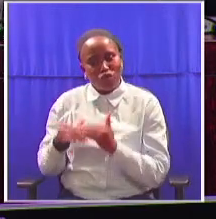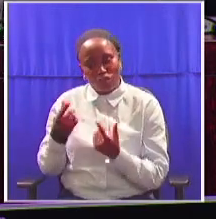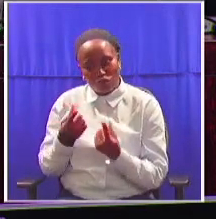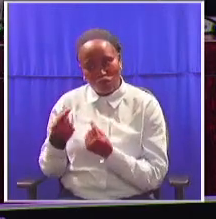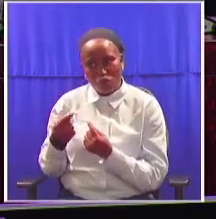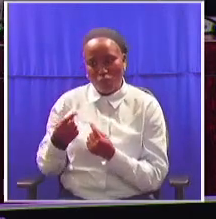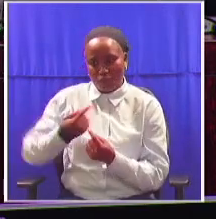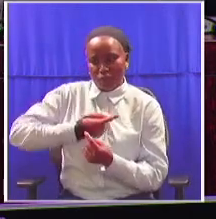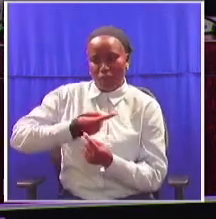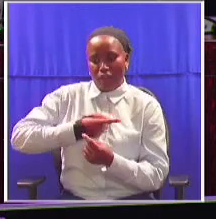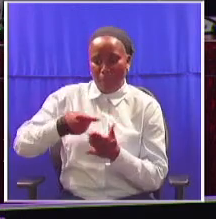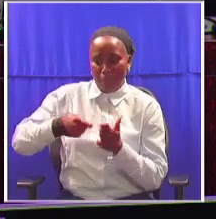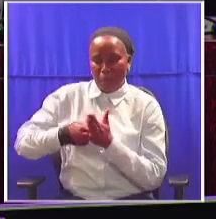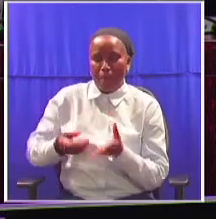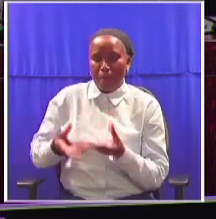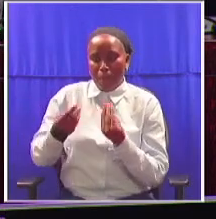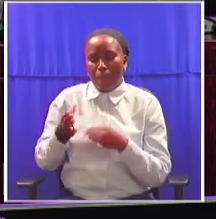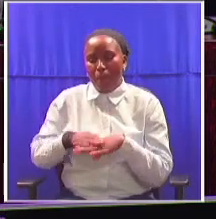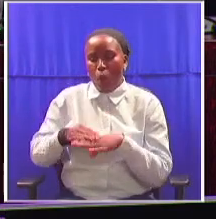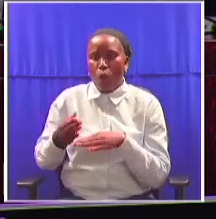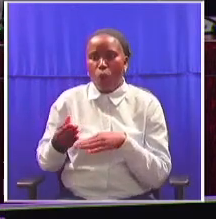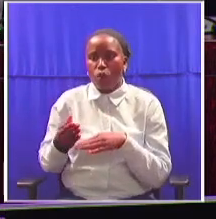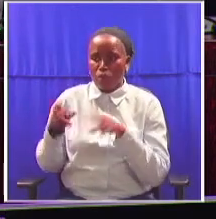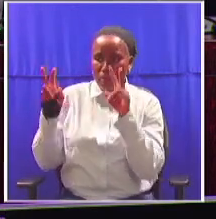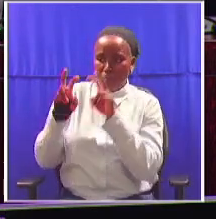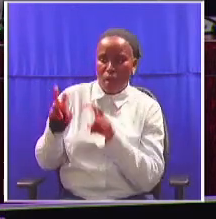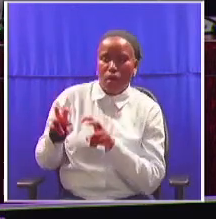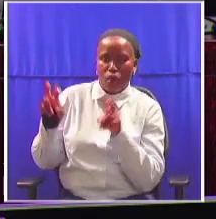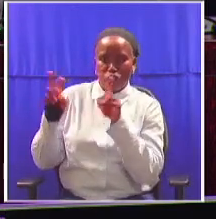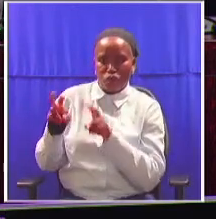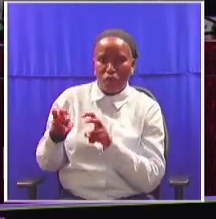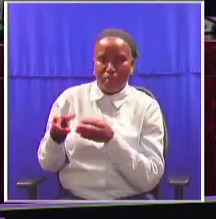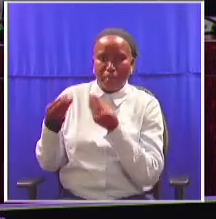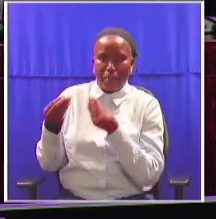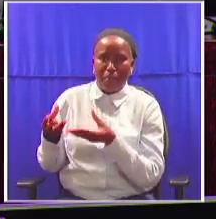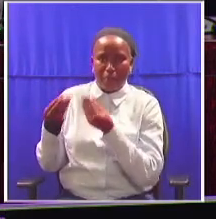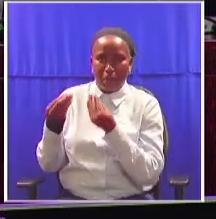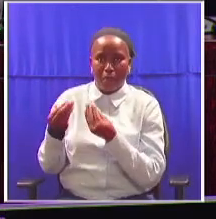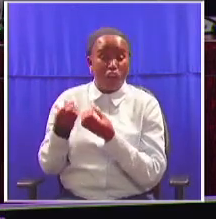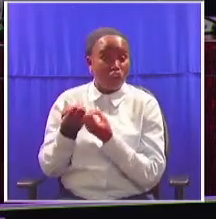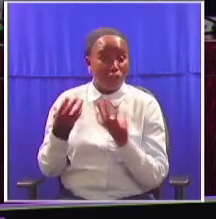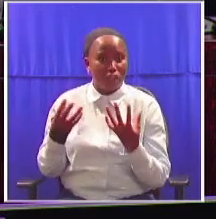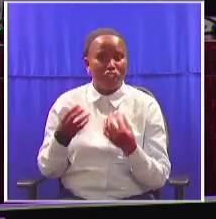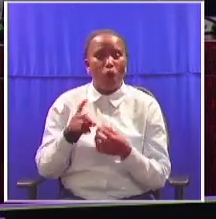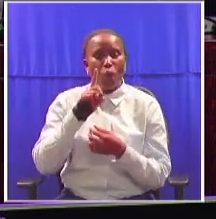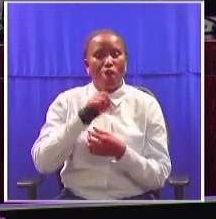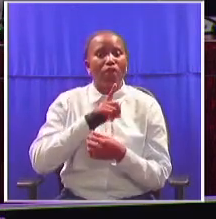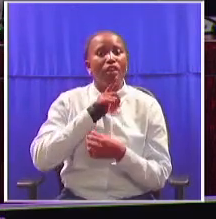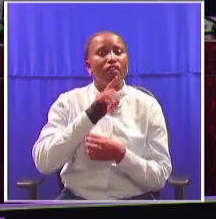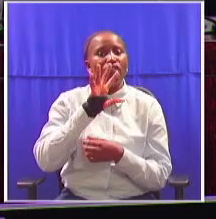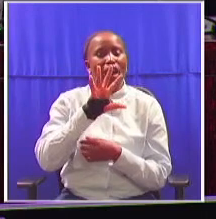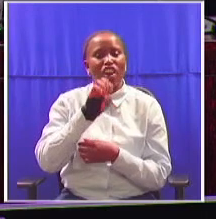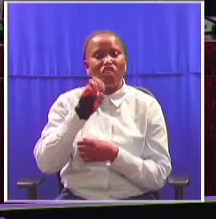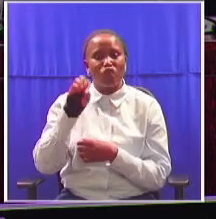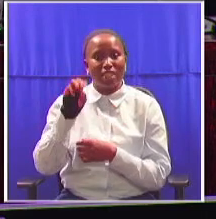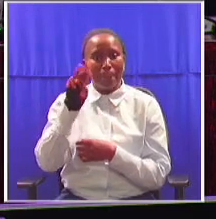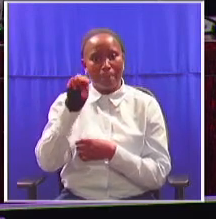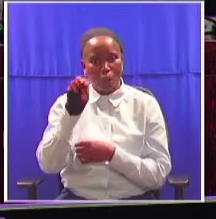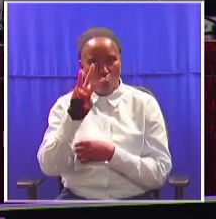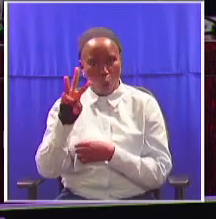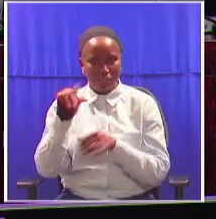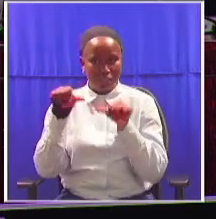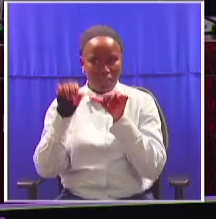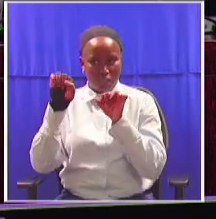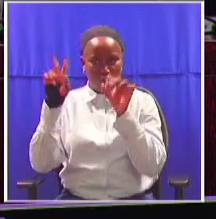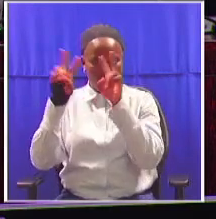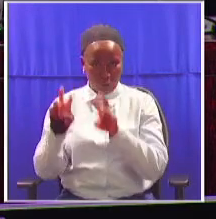procure additional powers of as much as 1,500 megawatts. Fourth, we